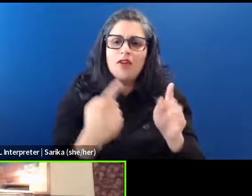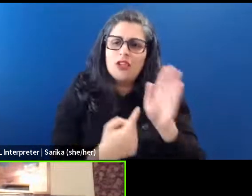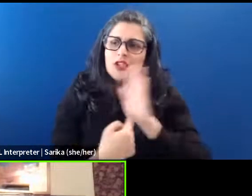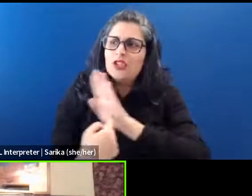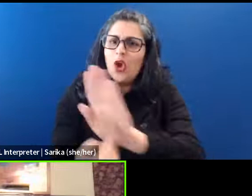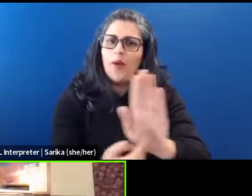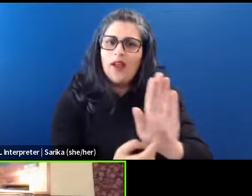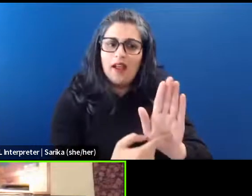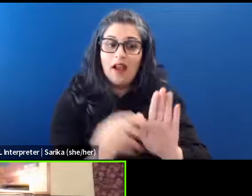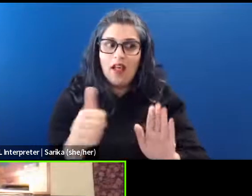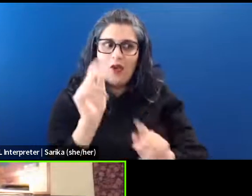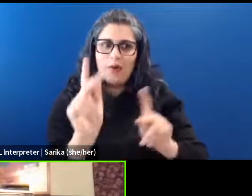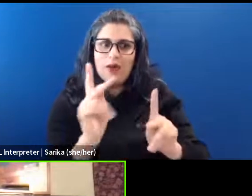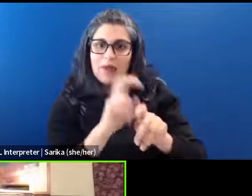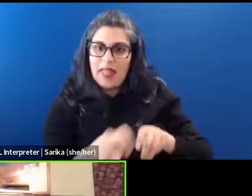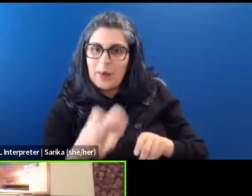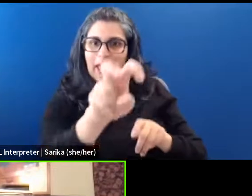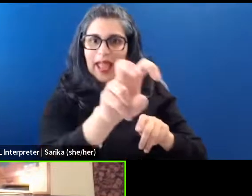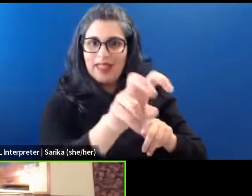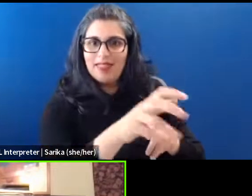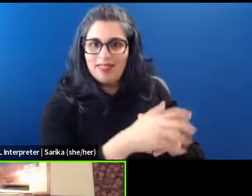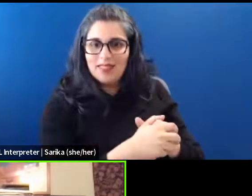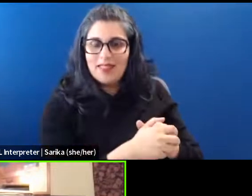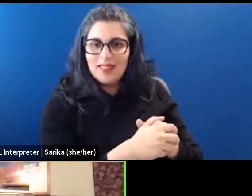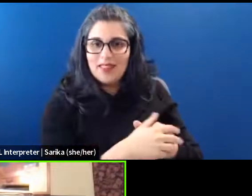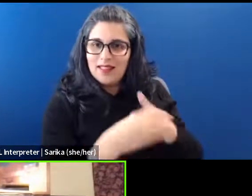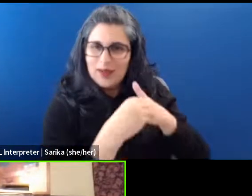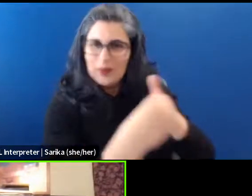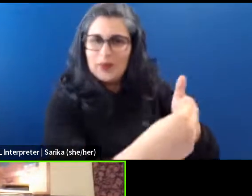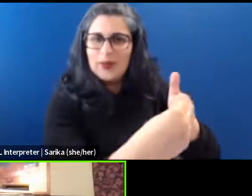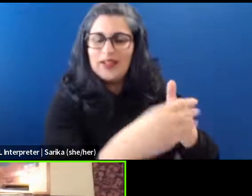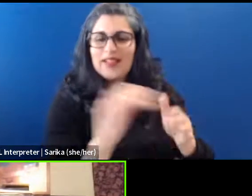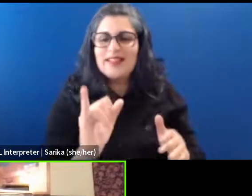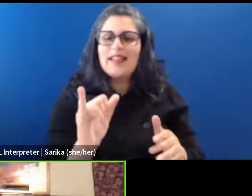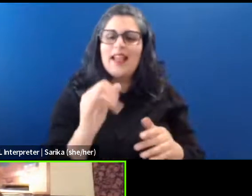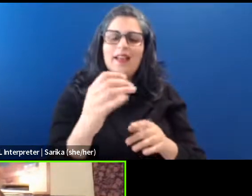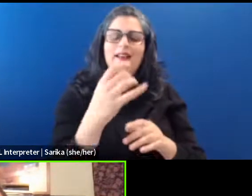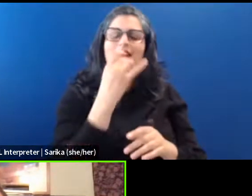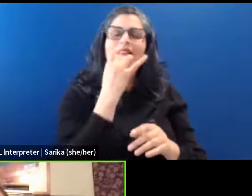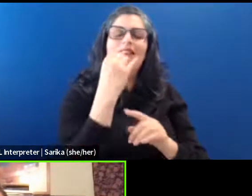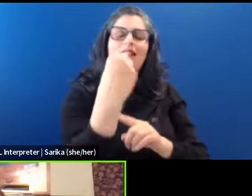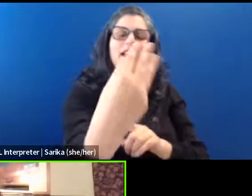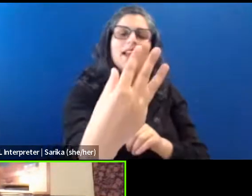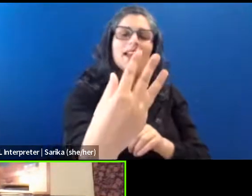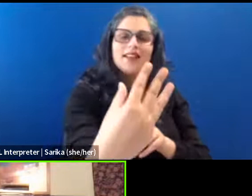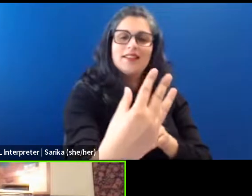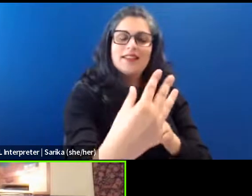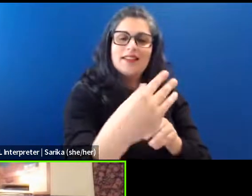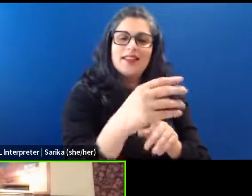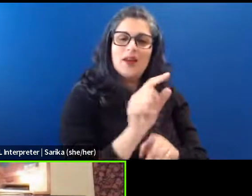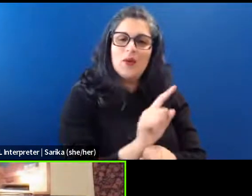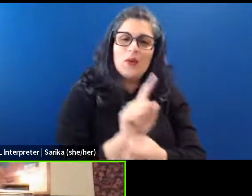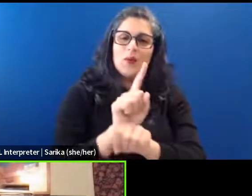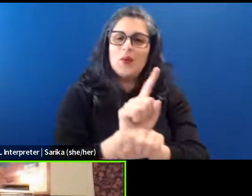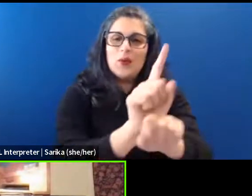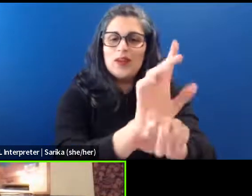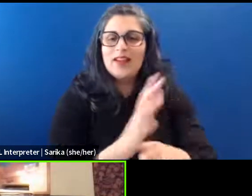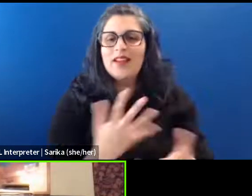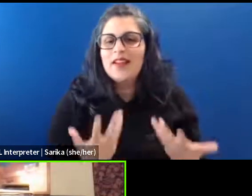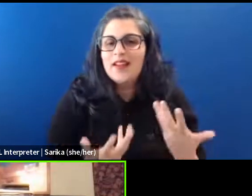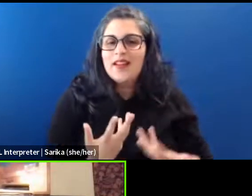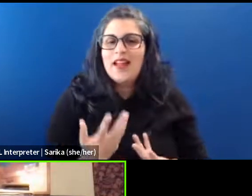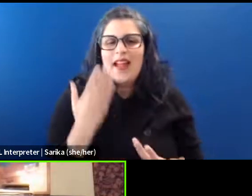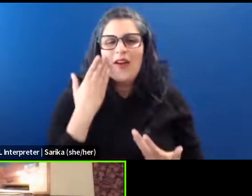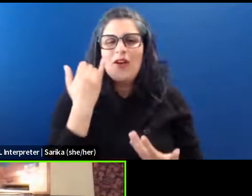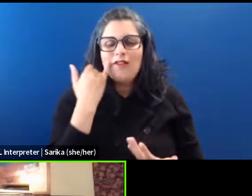other people. It's almost like a light just along the way to the path. If you, I don't know if you've had